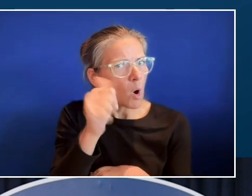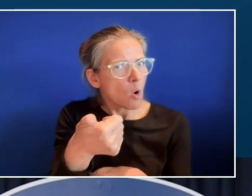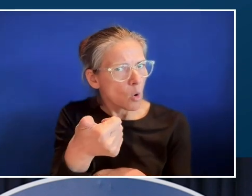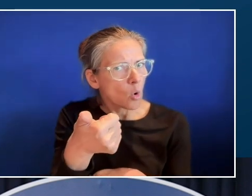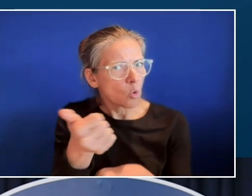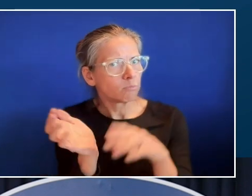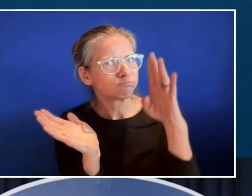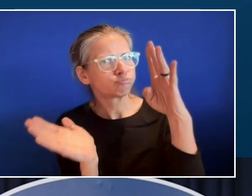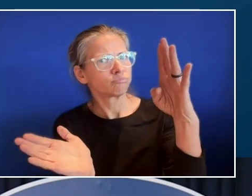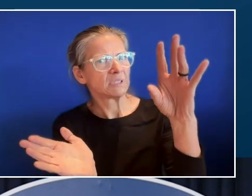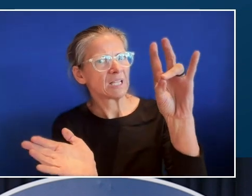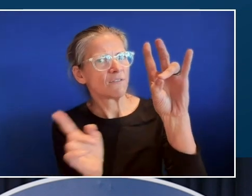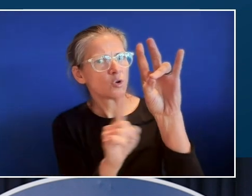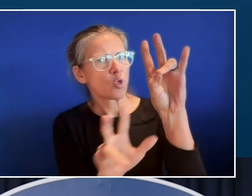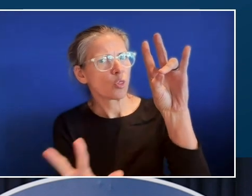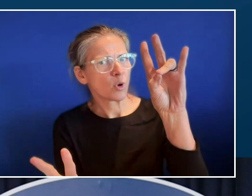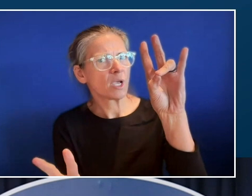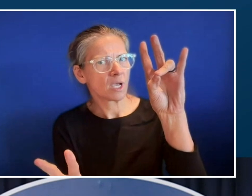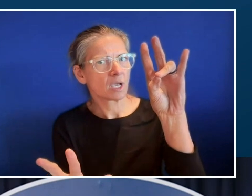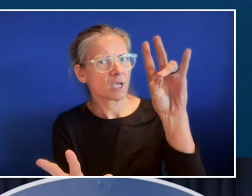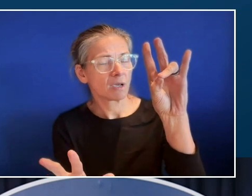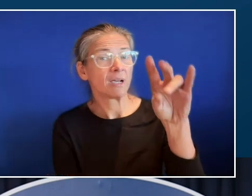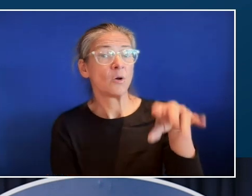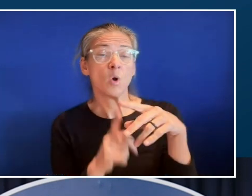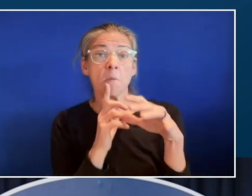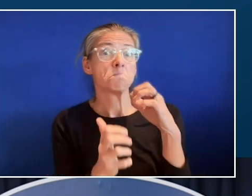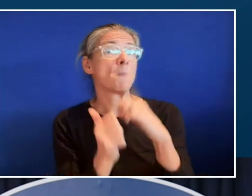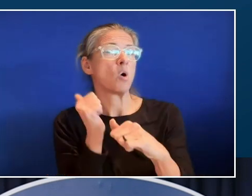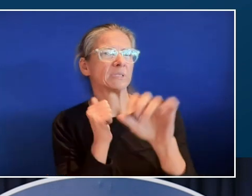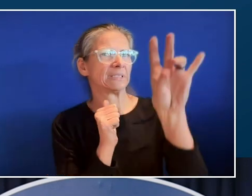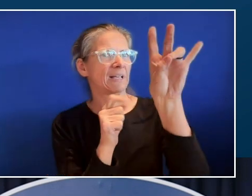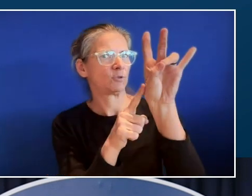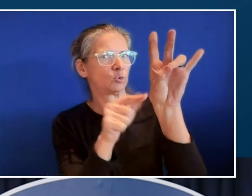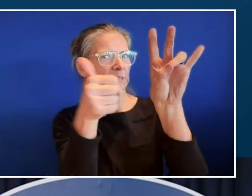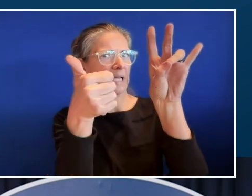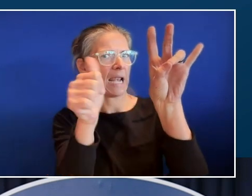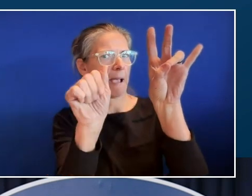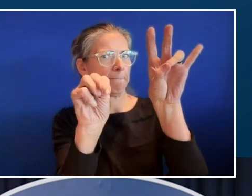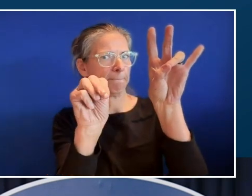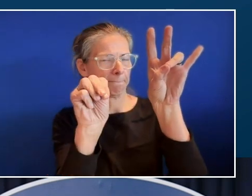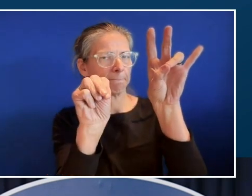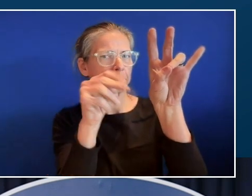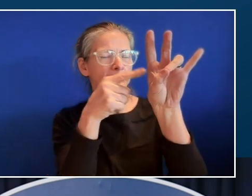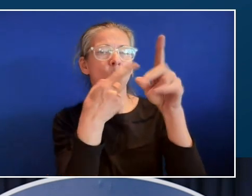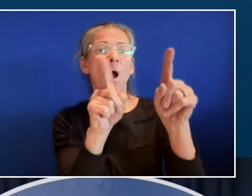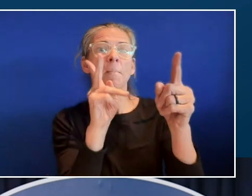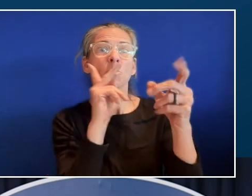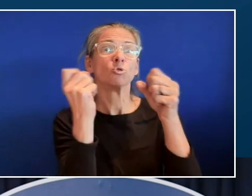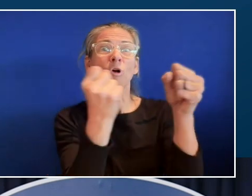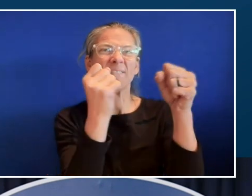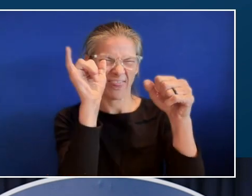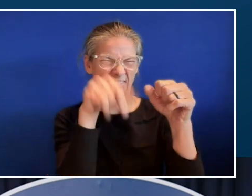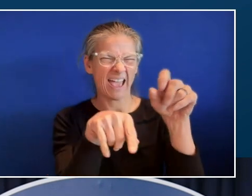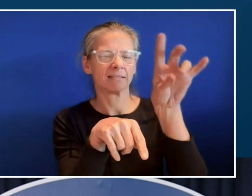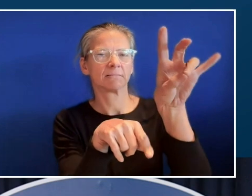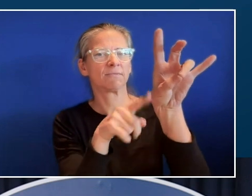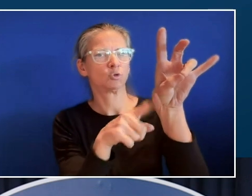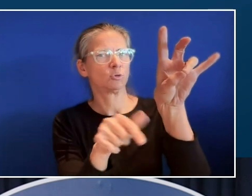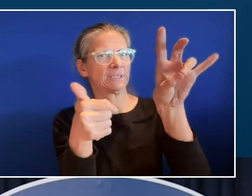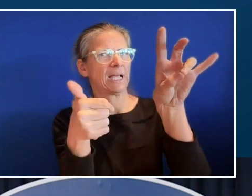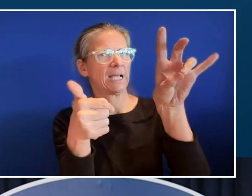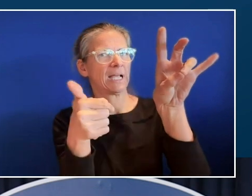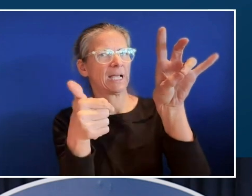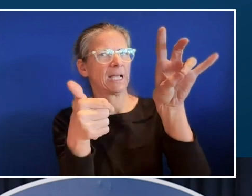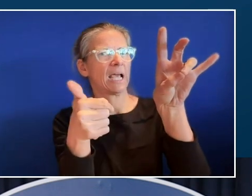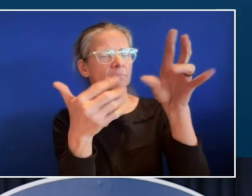Tuesday tomorrow, and that definitely includes between 7 a.m. and 10 a.m., the rush hour tomorrow morning. This is going to